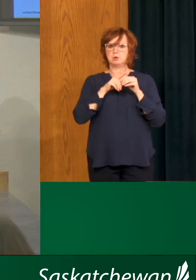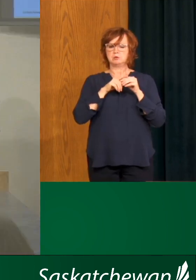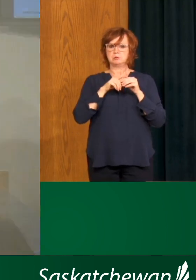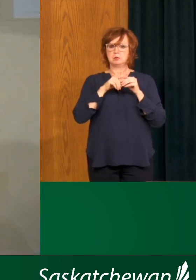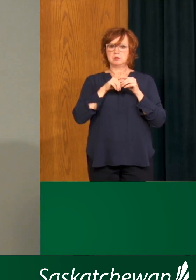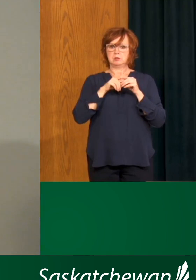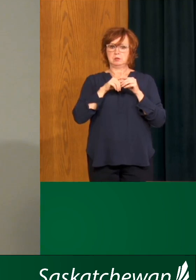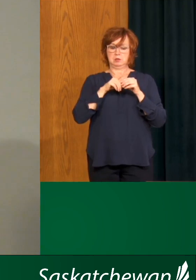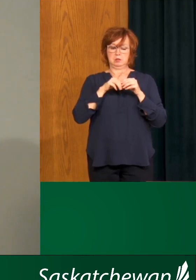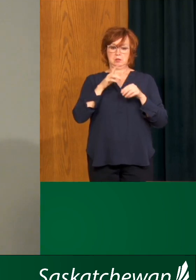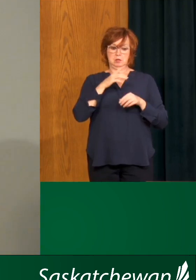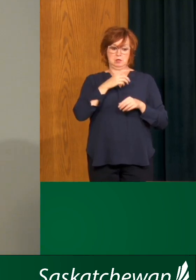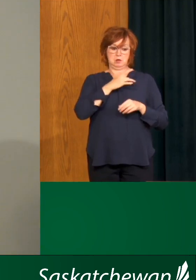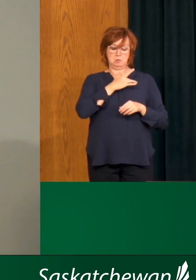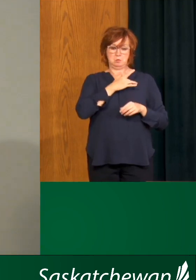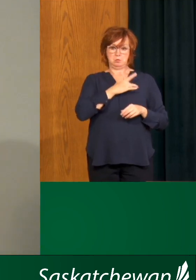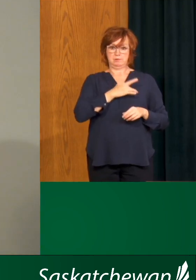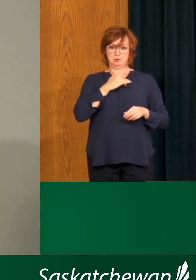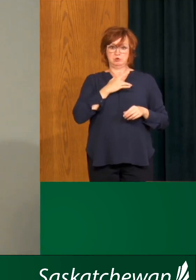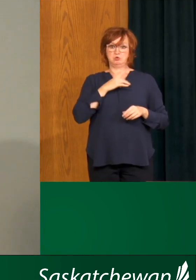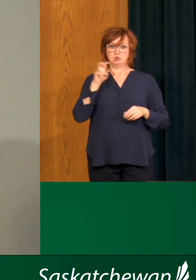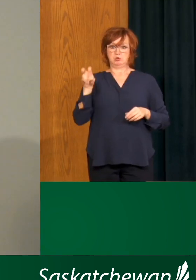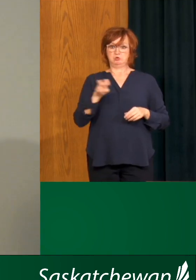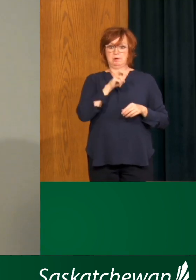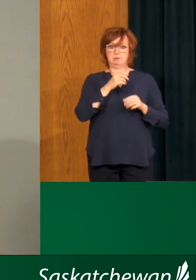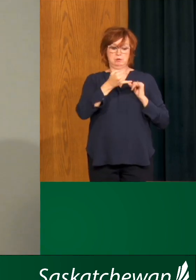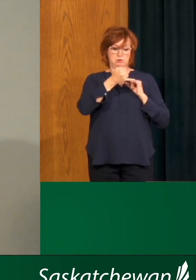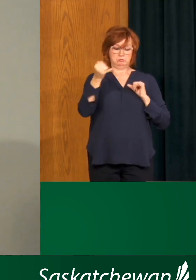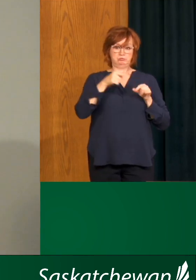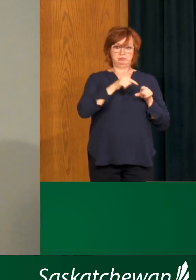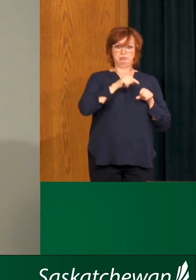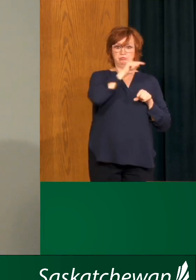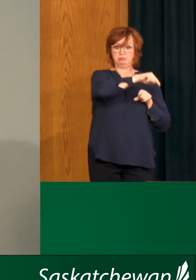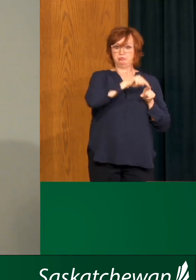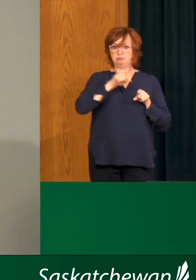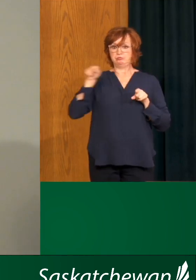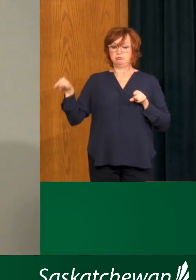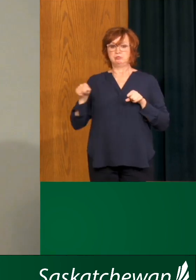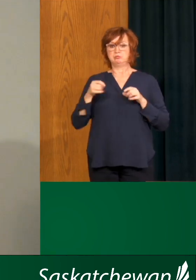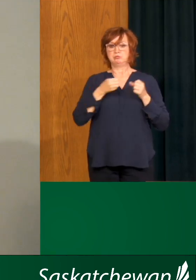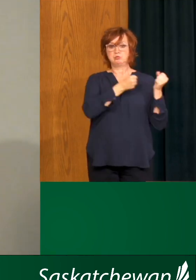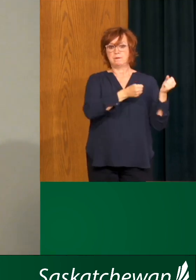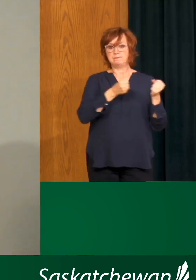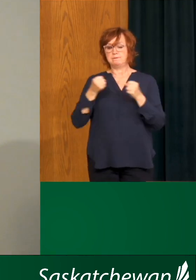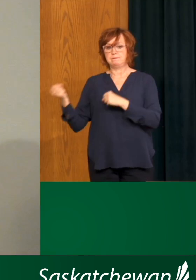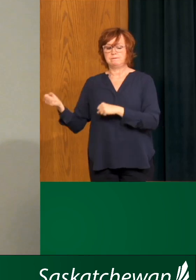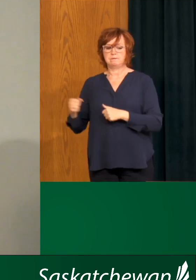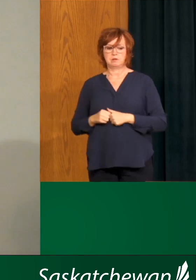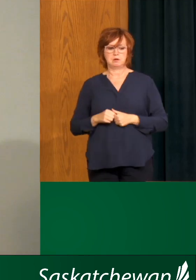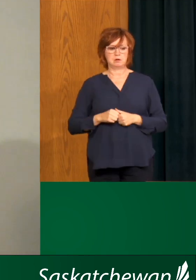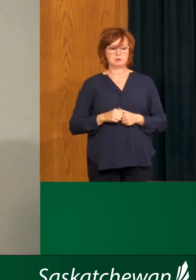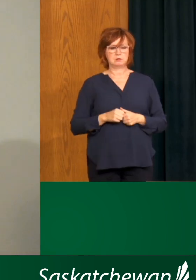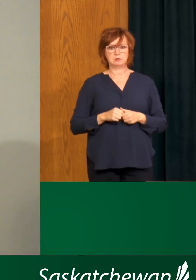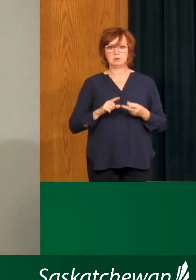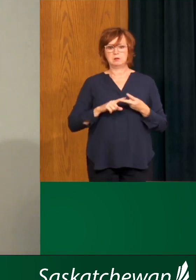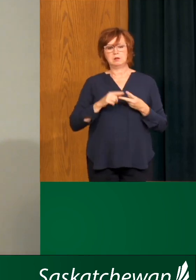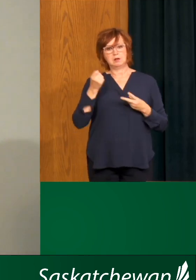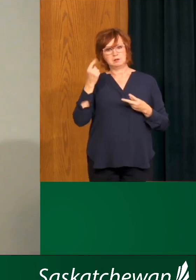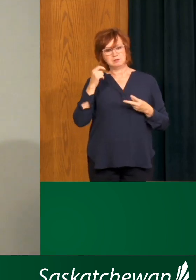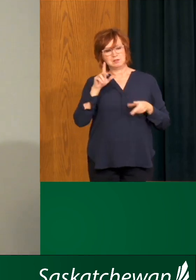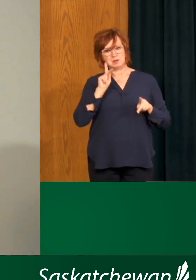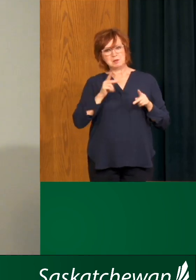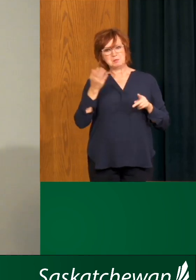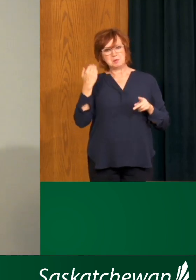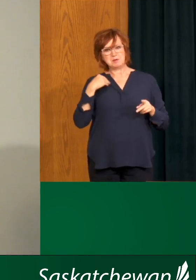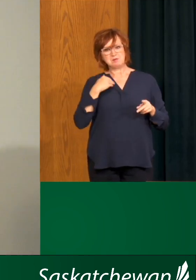we know that people may go to work or may go to an important event even when they're feeling under the weather. And I think that's a risk we can no longer